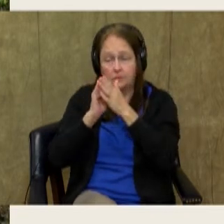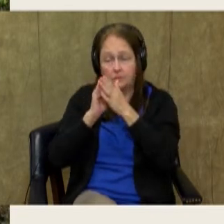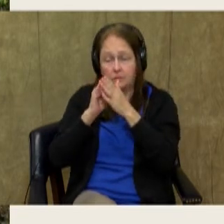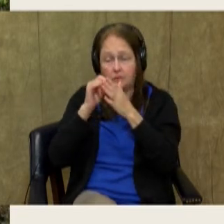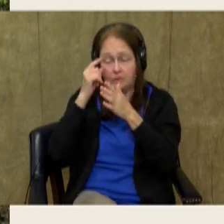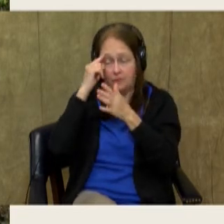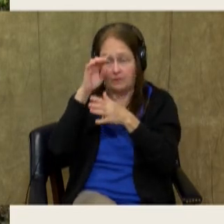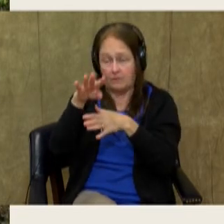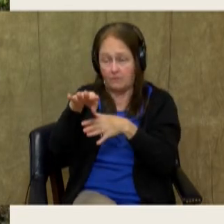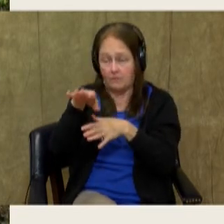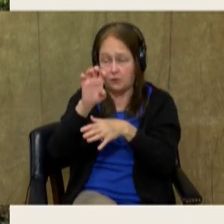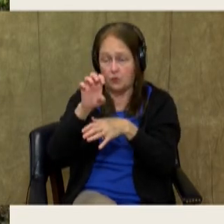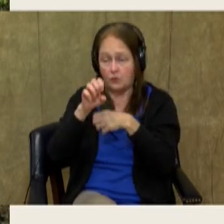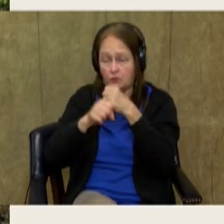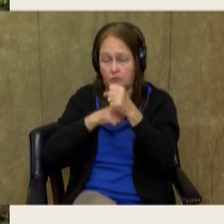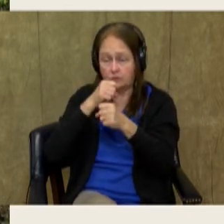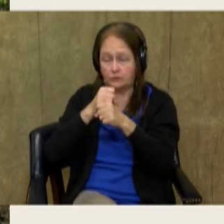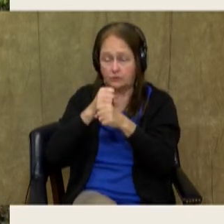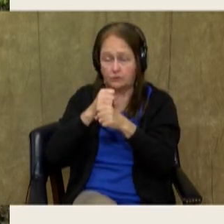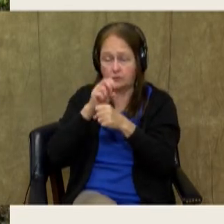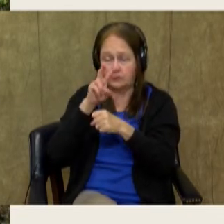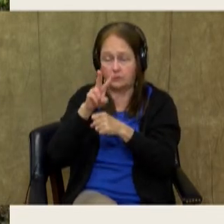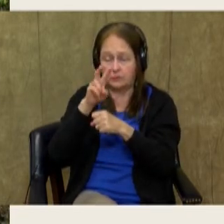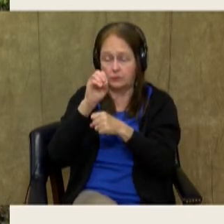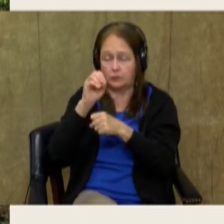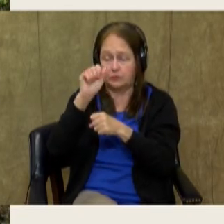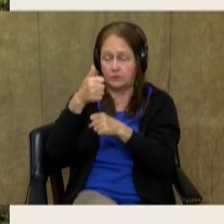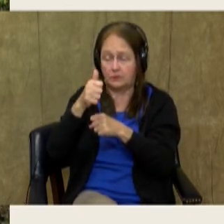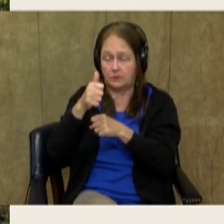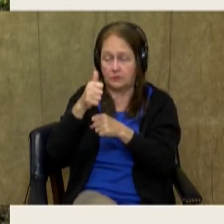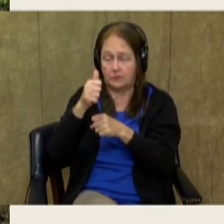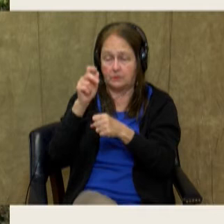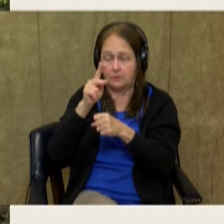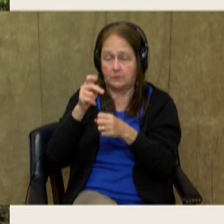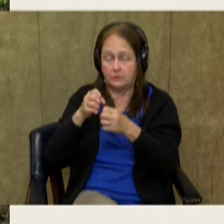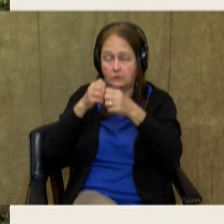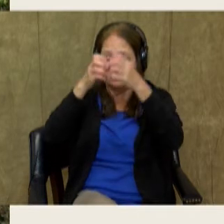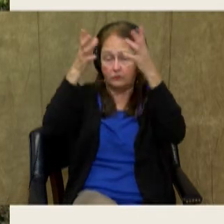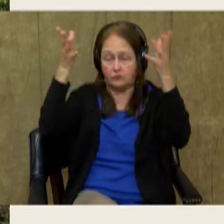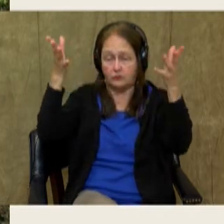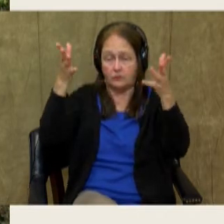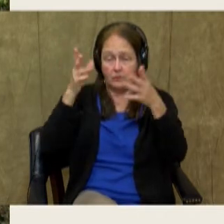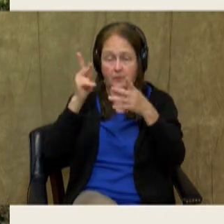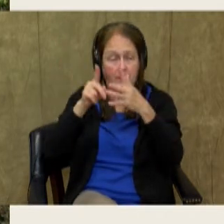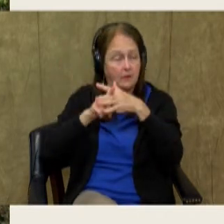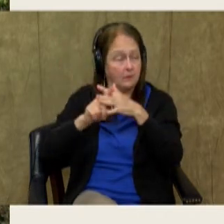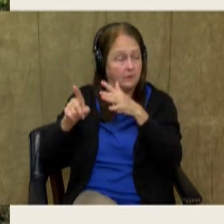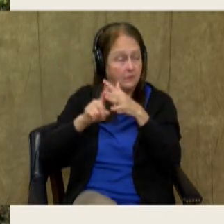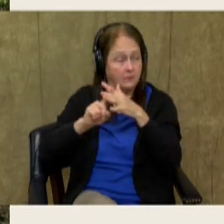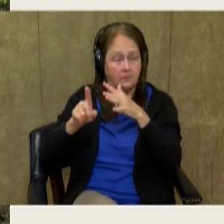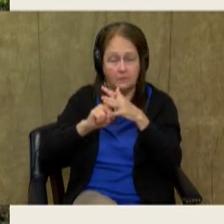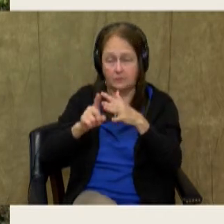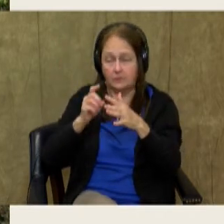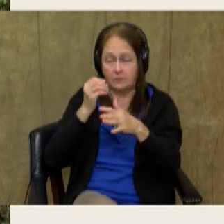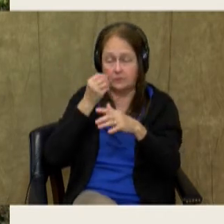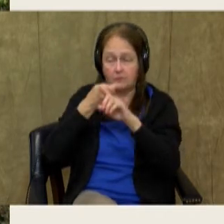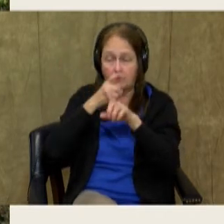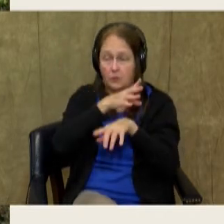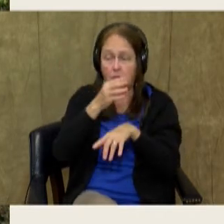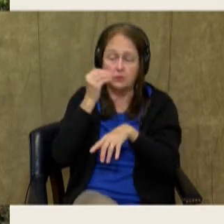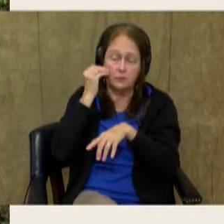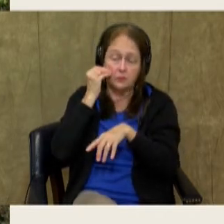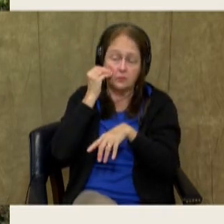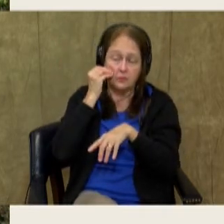dormant for about 400 years, and then it erupted in 2010, forcing thousands to flee their homes. But notice